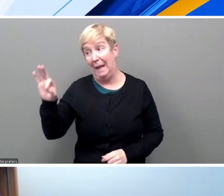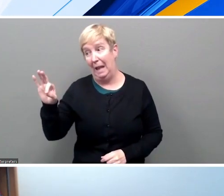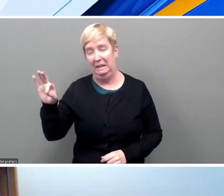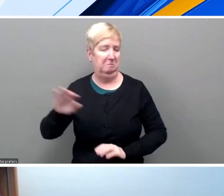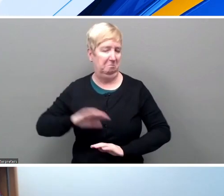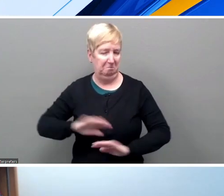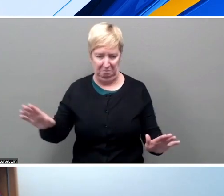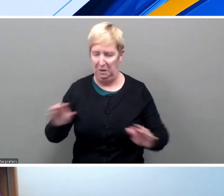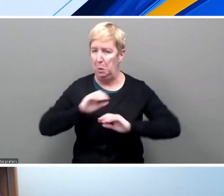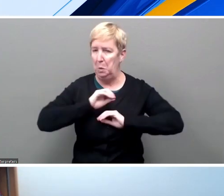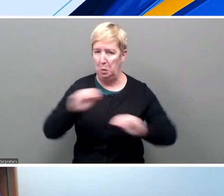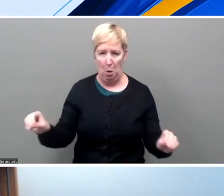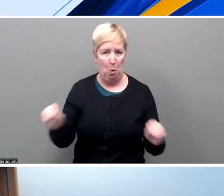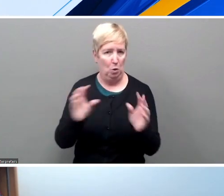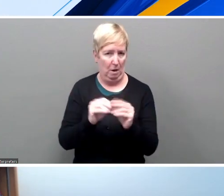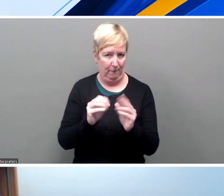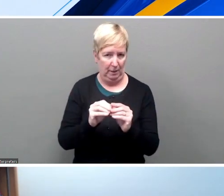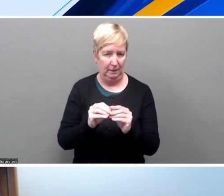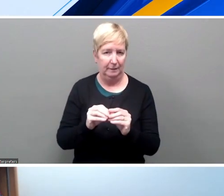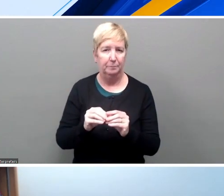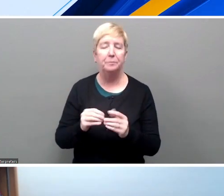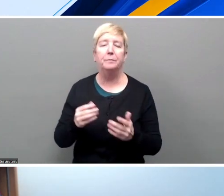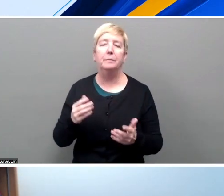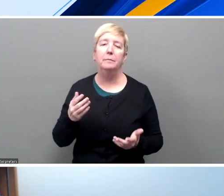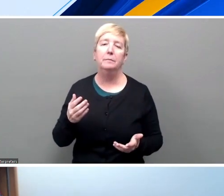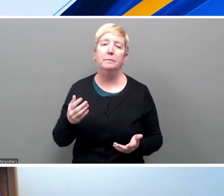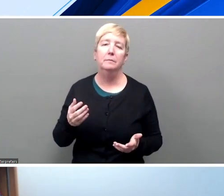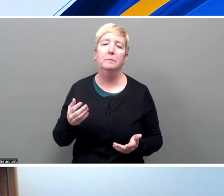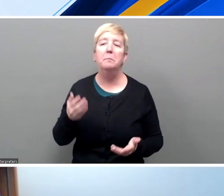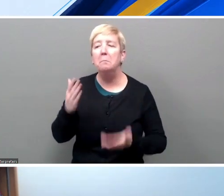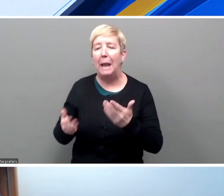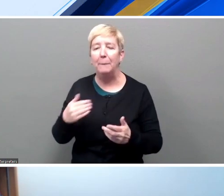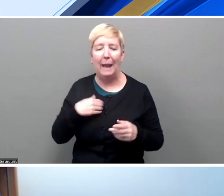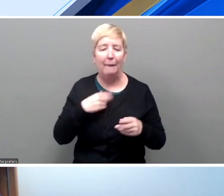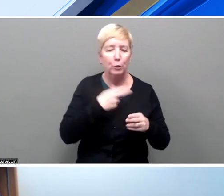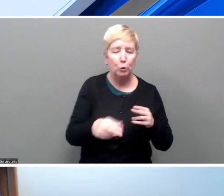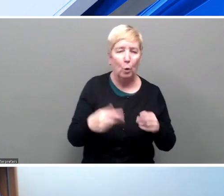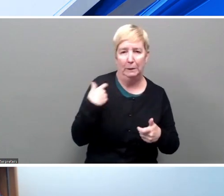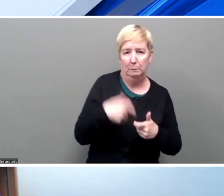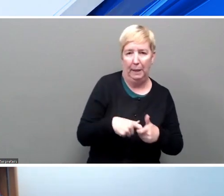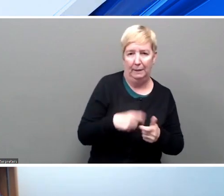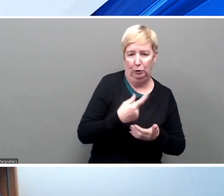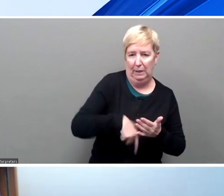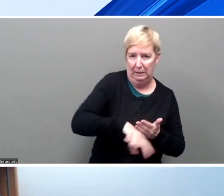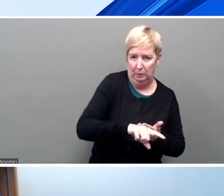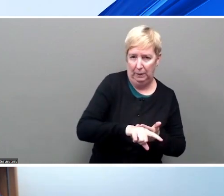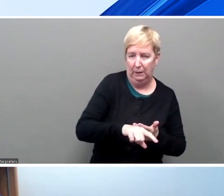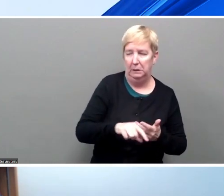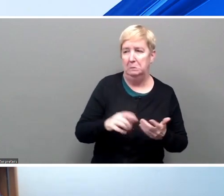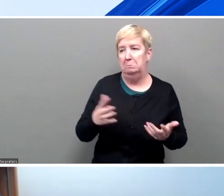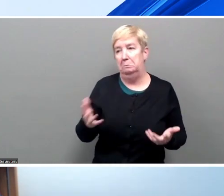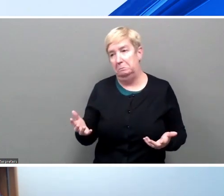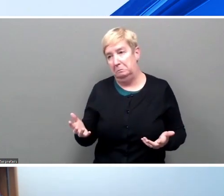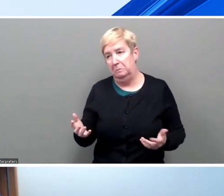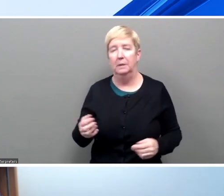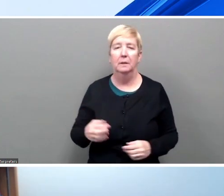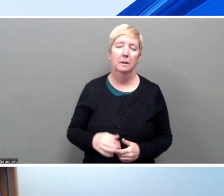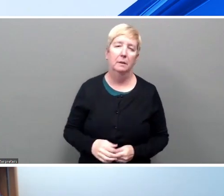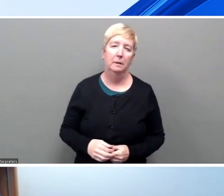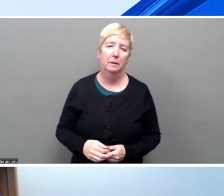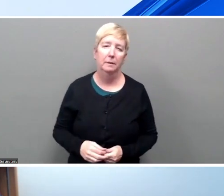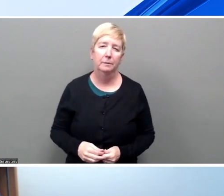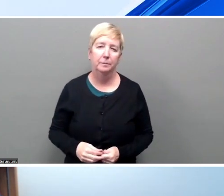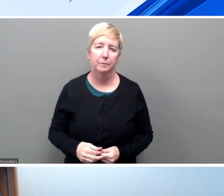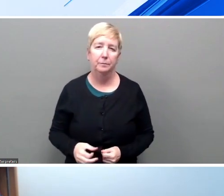We're not planning on that. We may do a little bit shorter Spanish version next week. We'll be back on